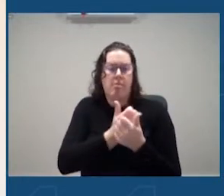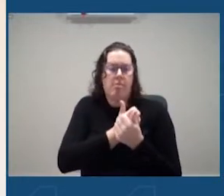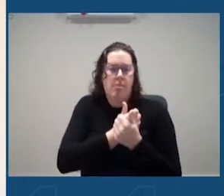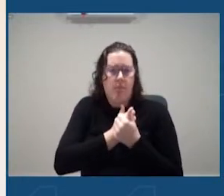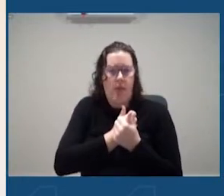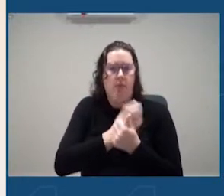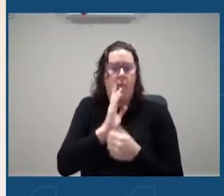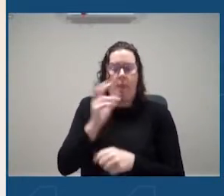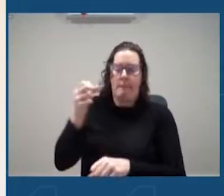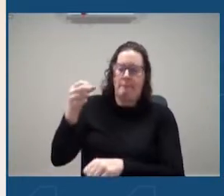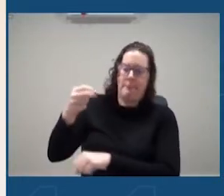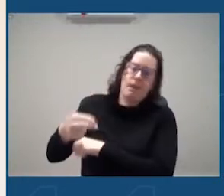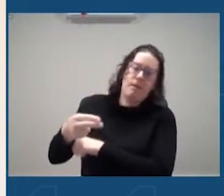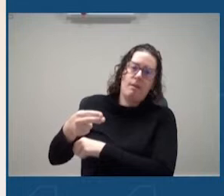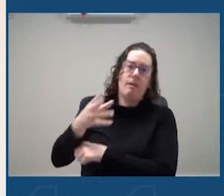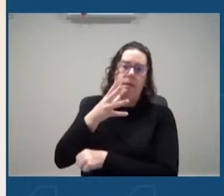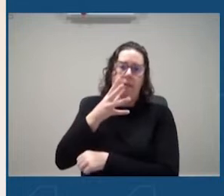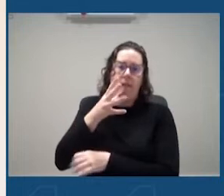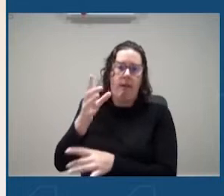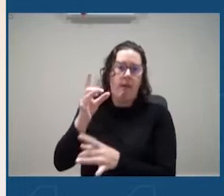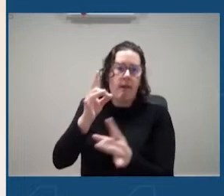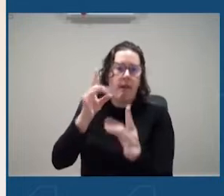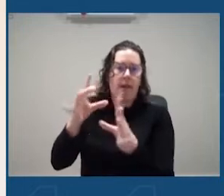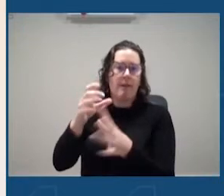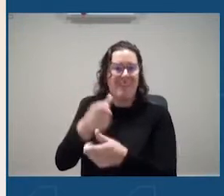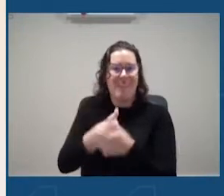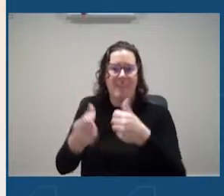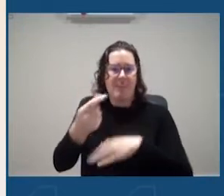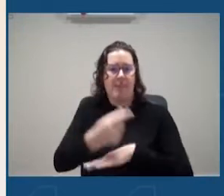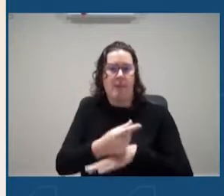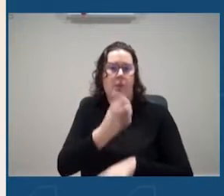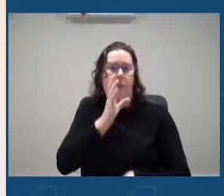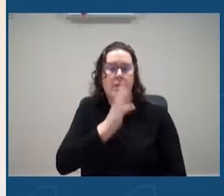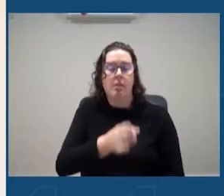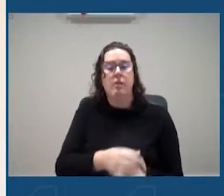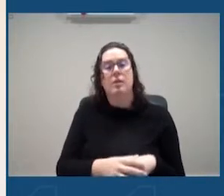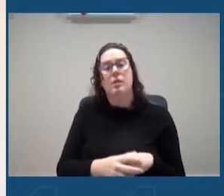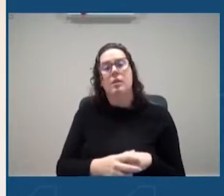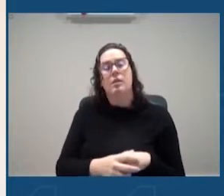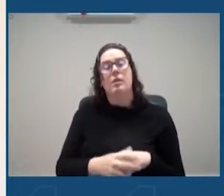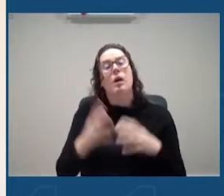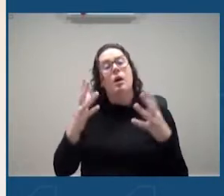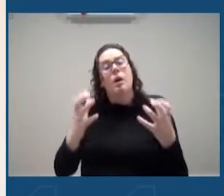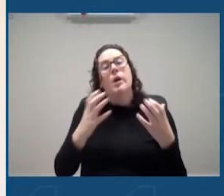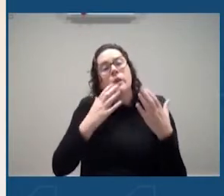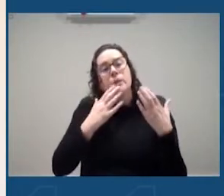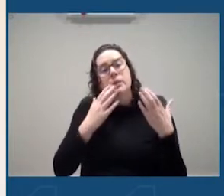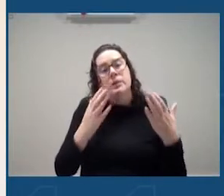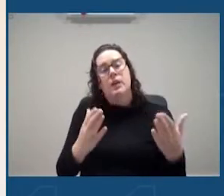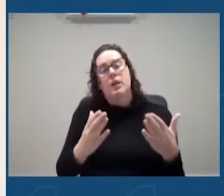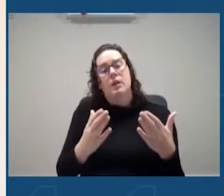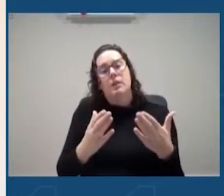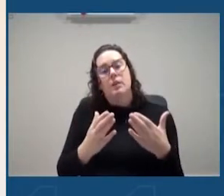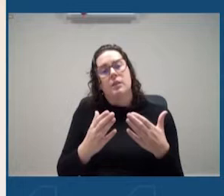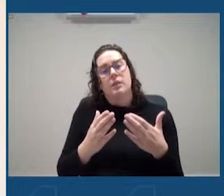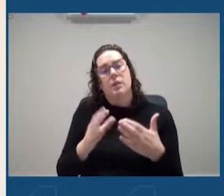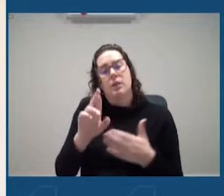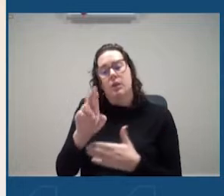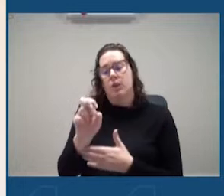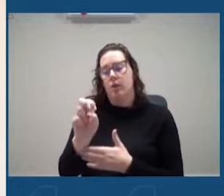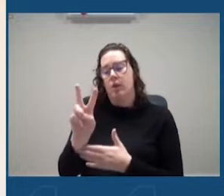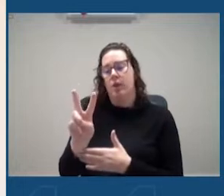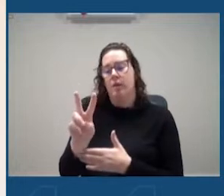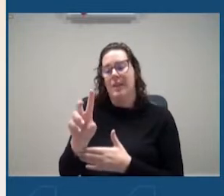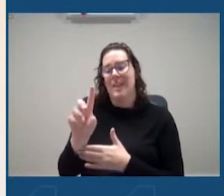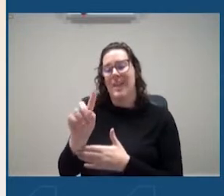hate any day. I want to thank Reverend T.D.